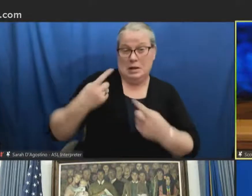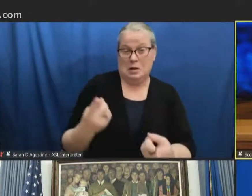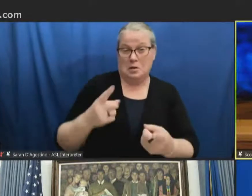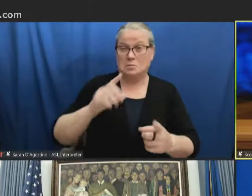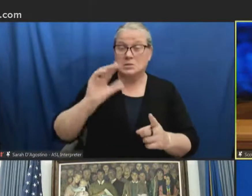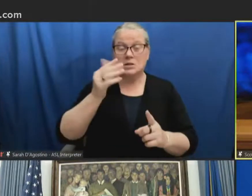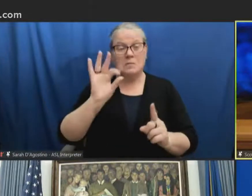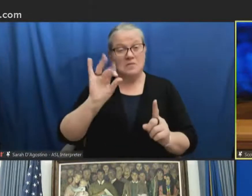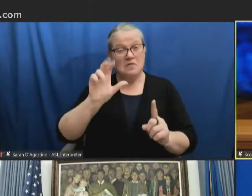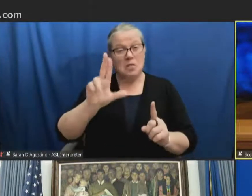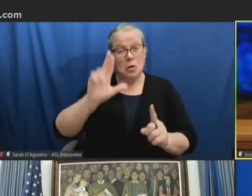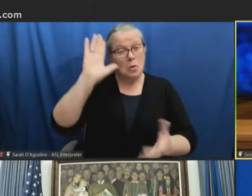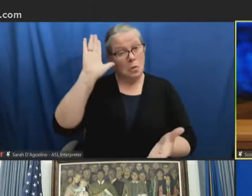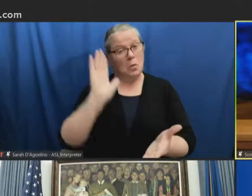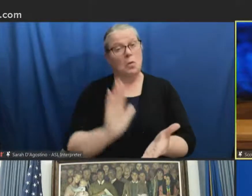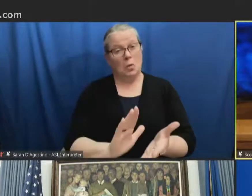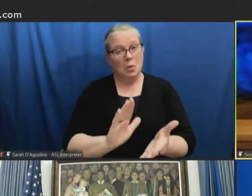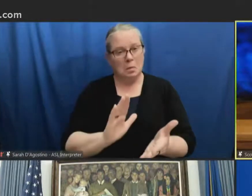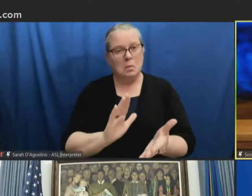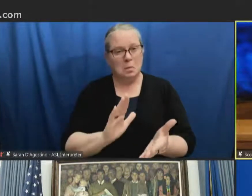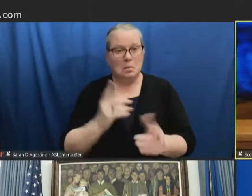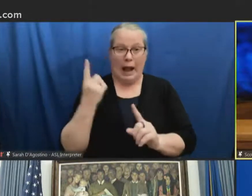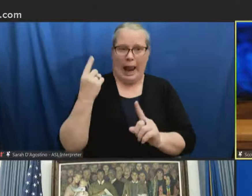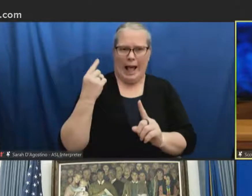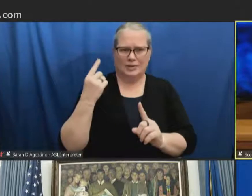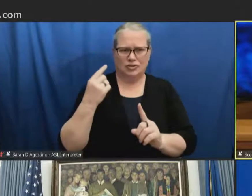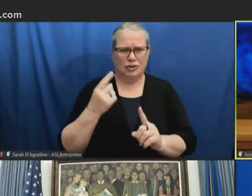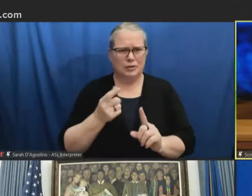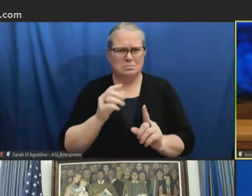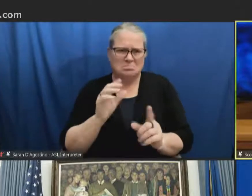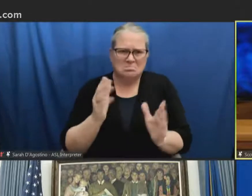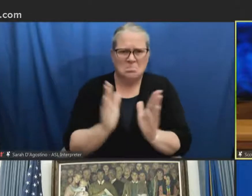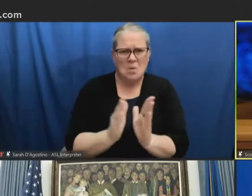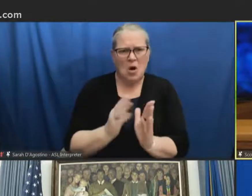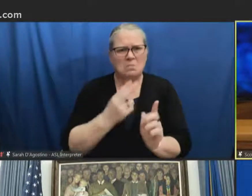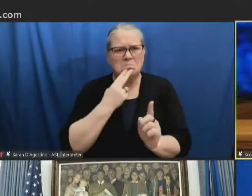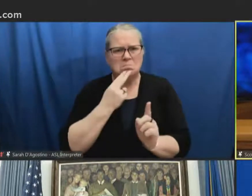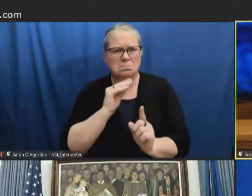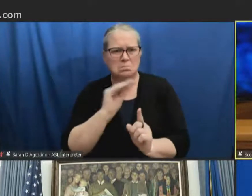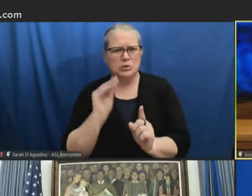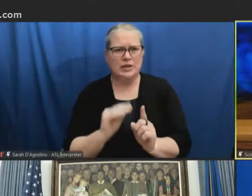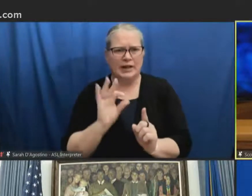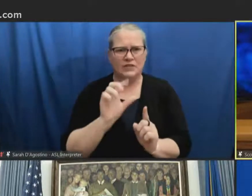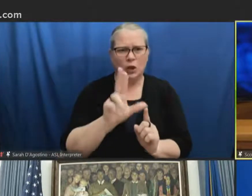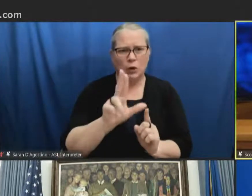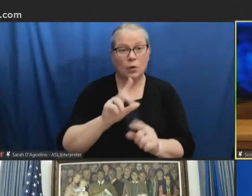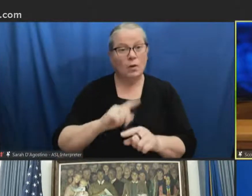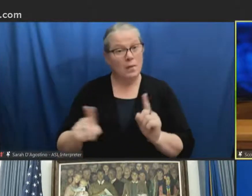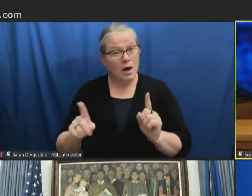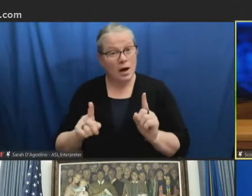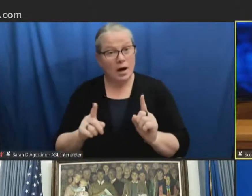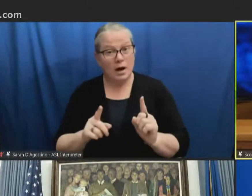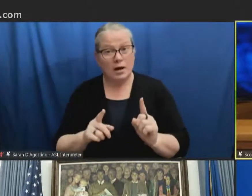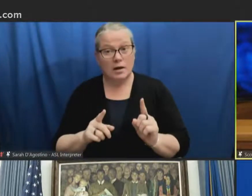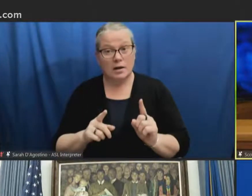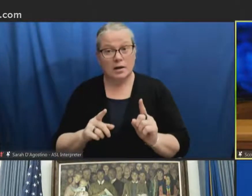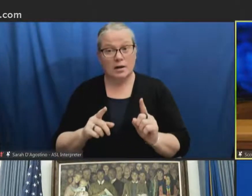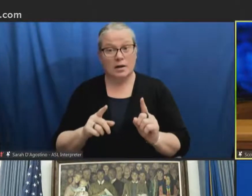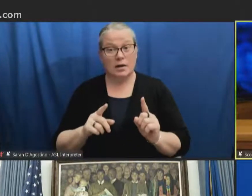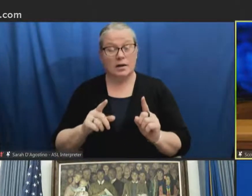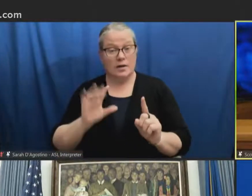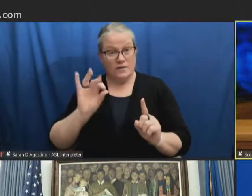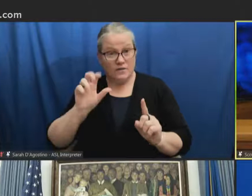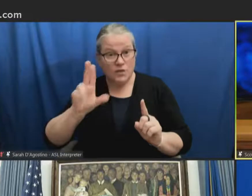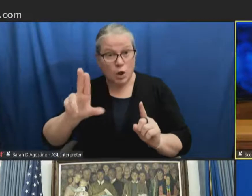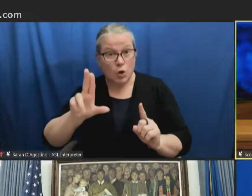going to be down certainly from baseline. Last year, there was a very small flu season. On the back end of this, we haven't put a lot of flu immunity in the population for a number